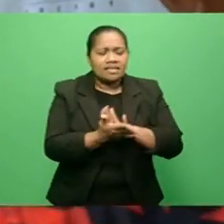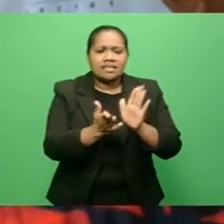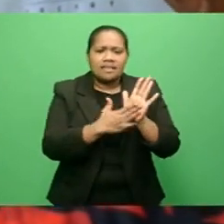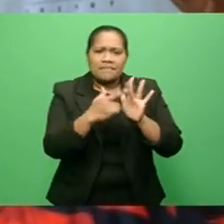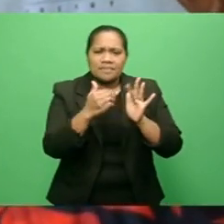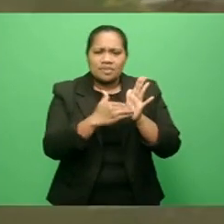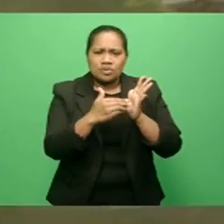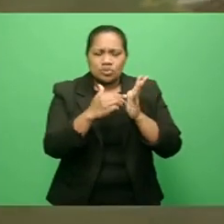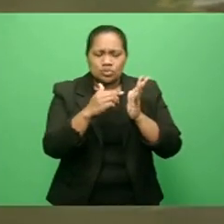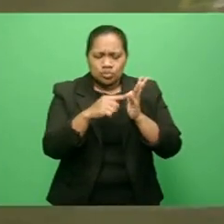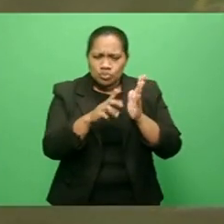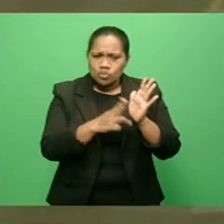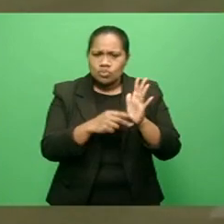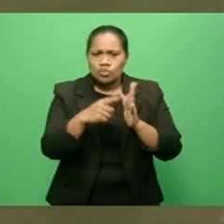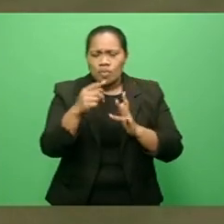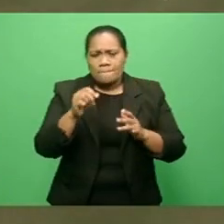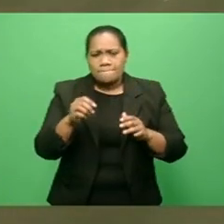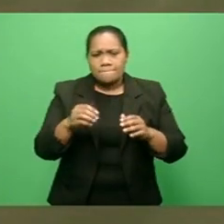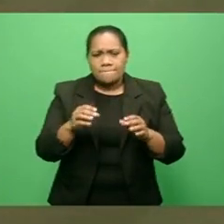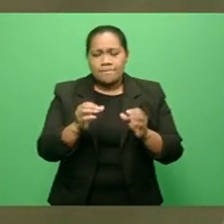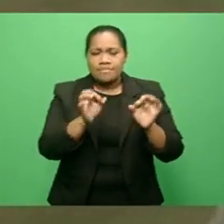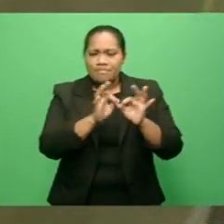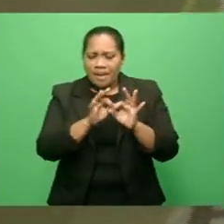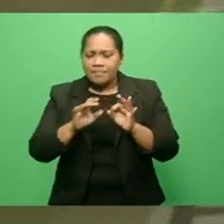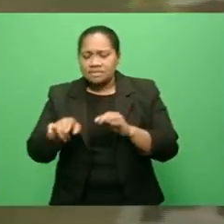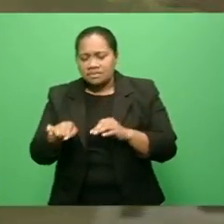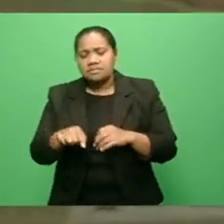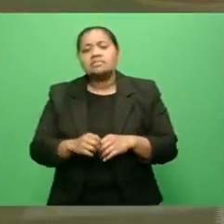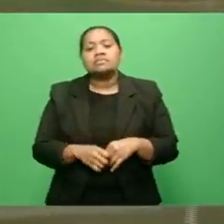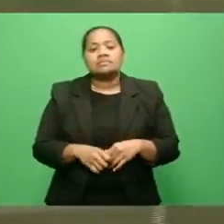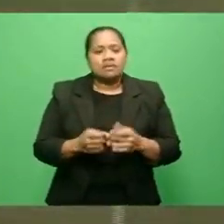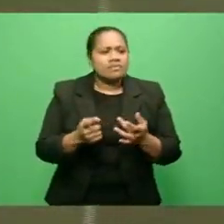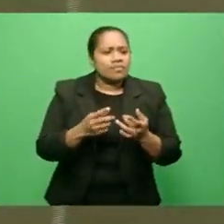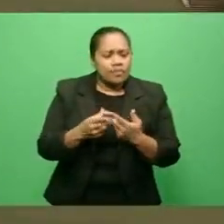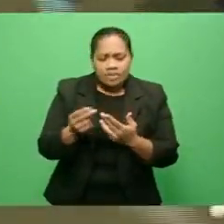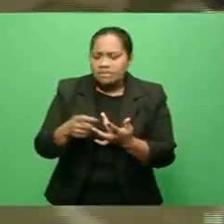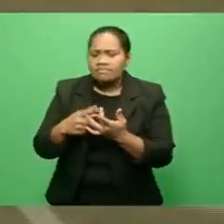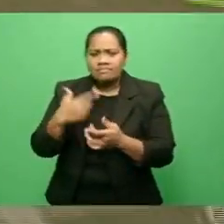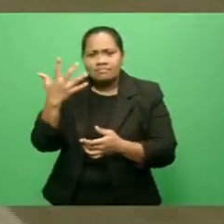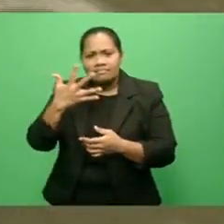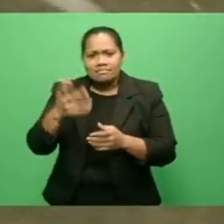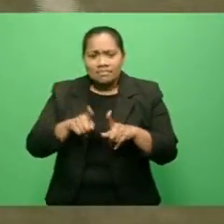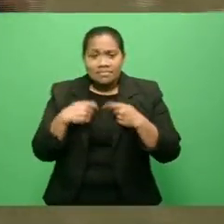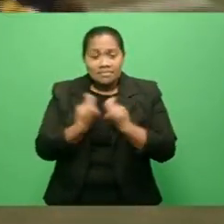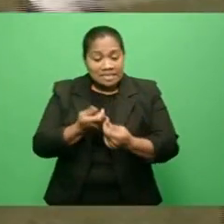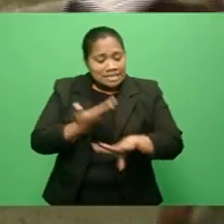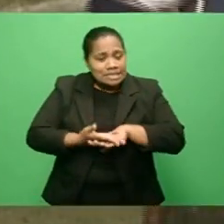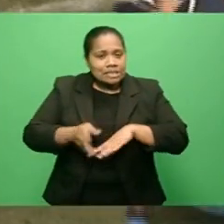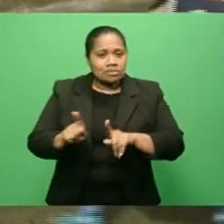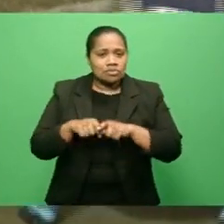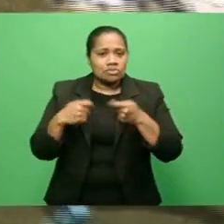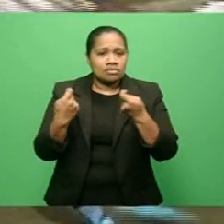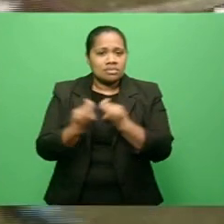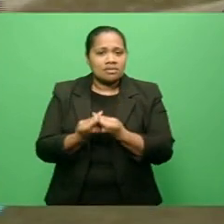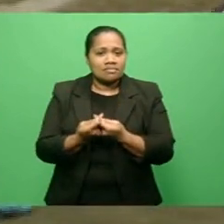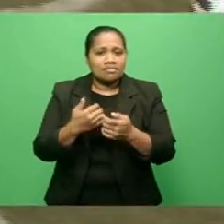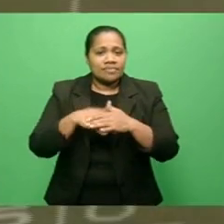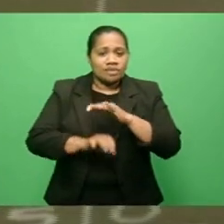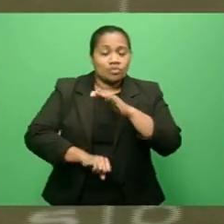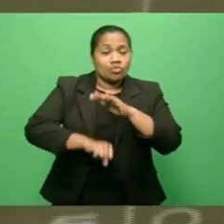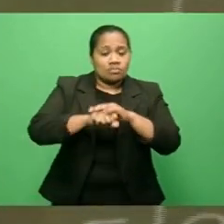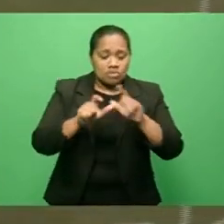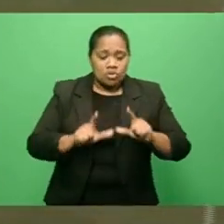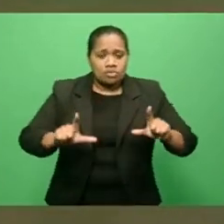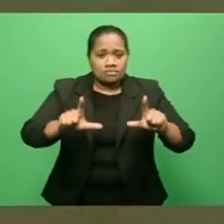in the Fiji Better Maris Sevens. The Mizuno Barbers, along with another 15 teams, are the newcomers in the top local sevens competition. That